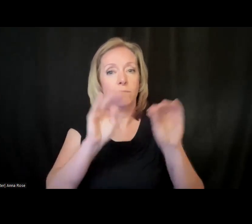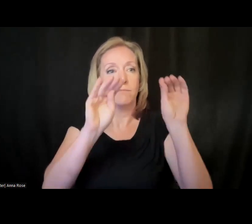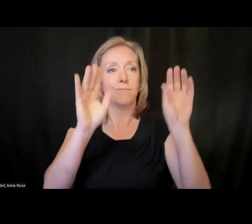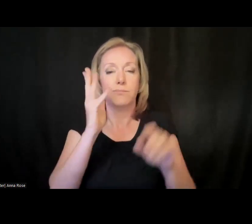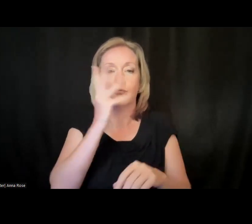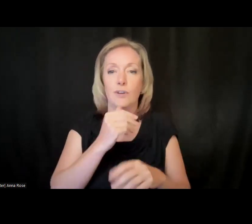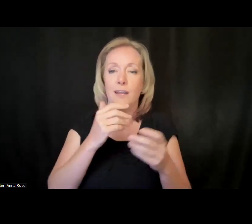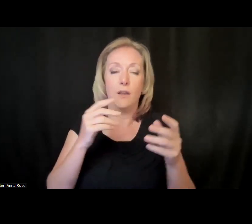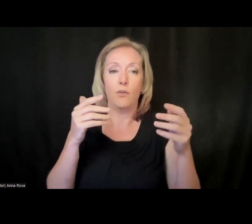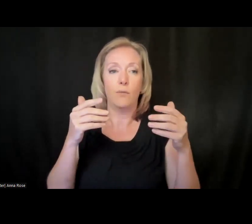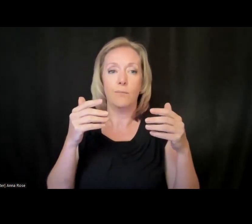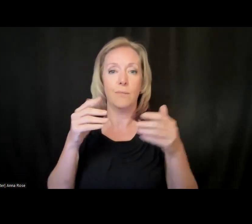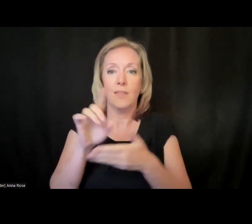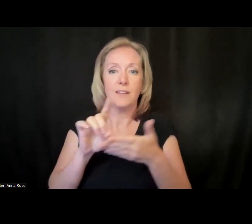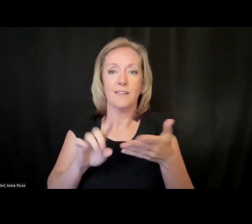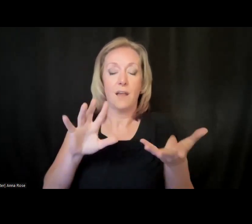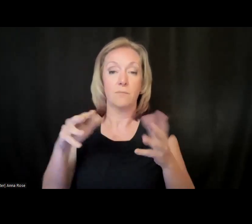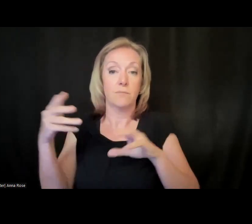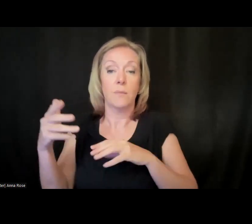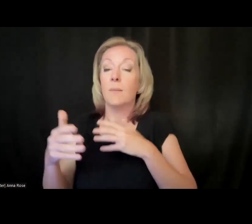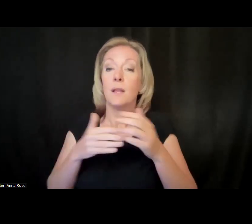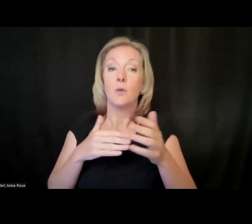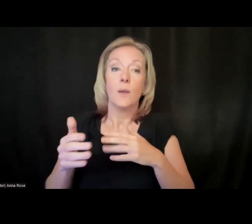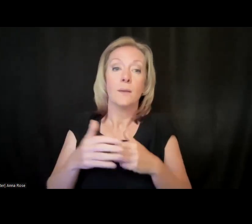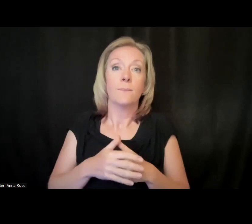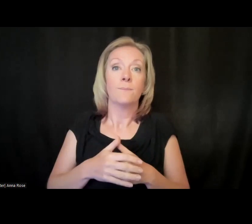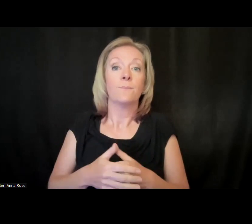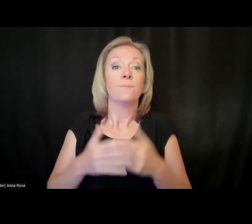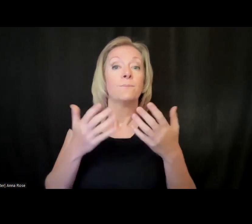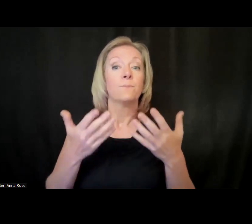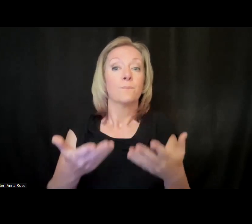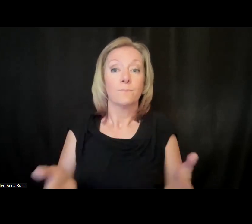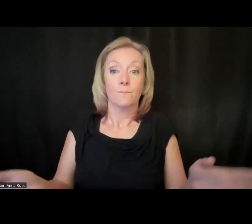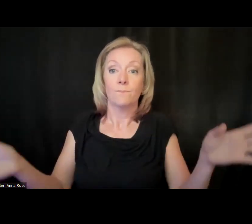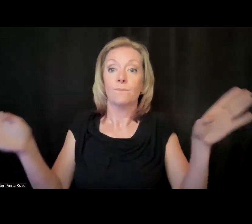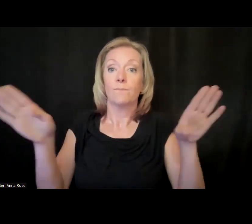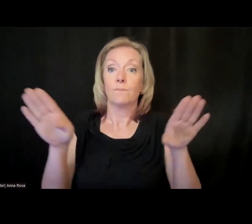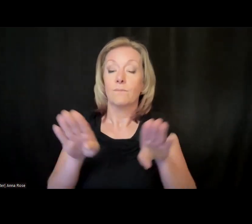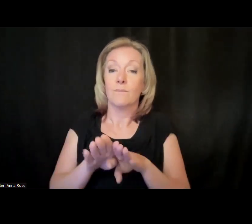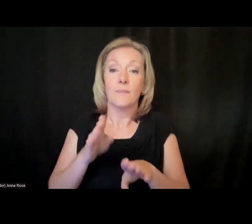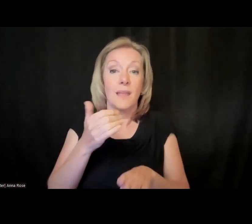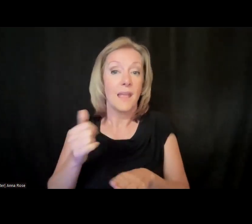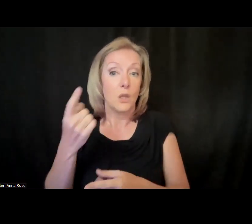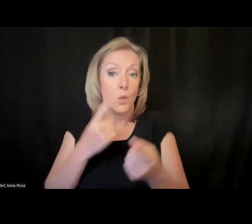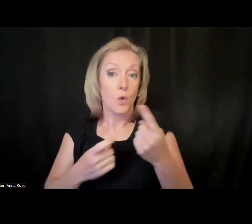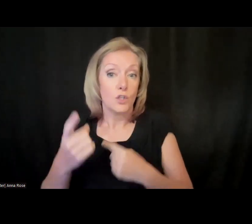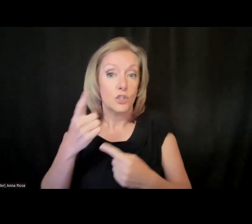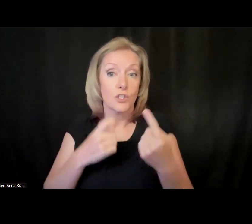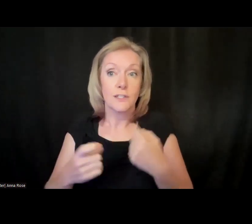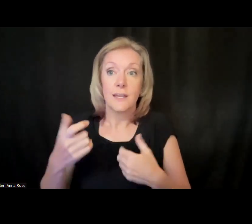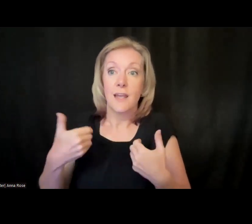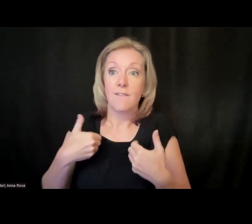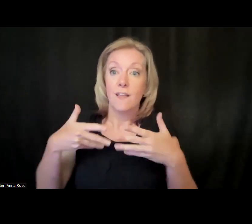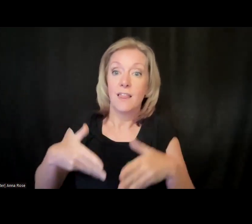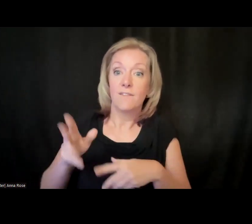happened that it switched design. But with that said, what did I miss and where are your questions? According to my time, we